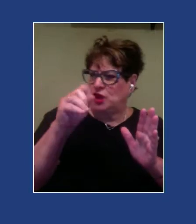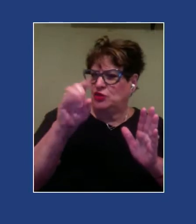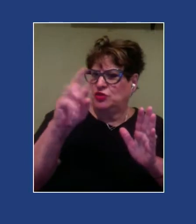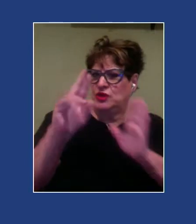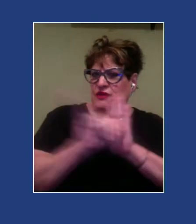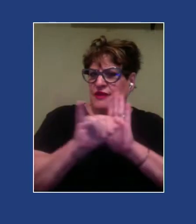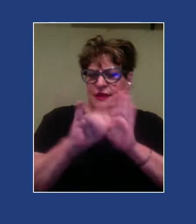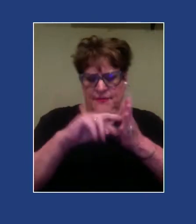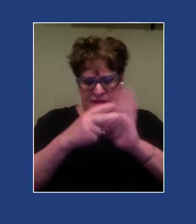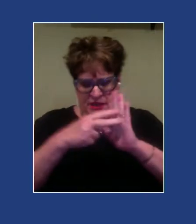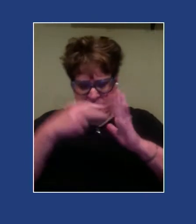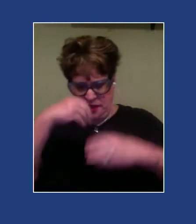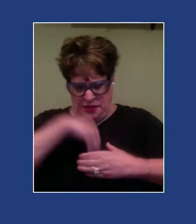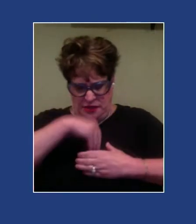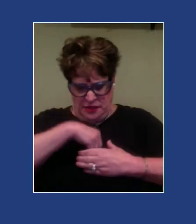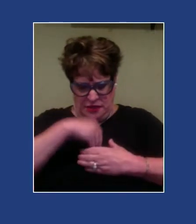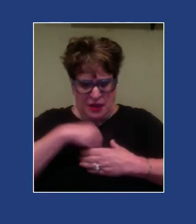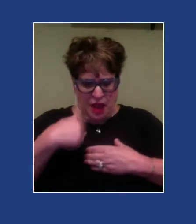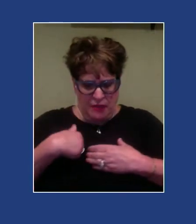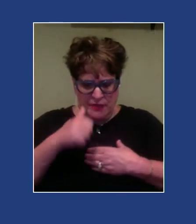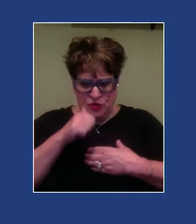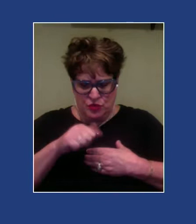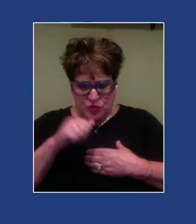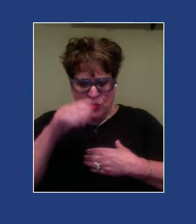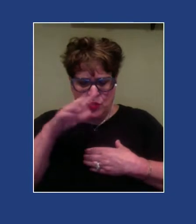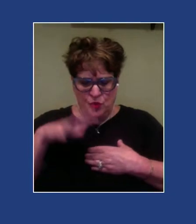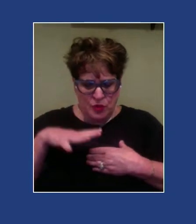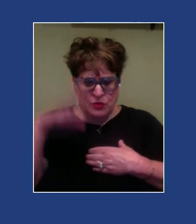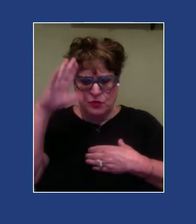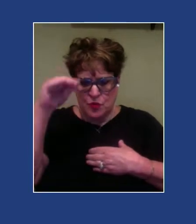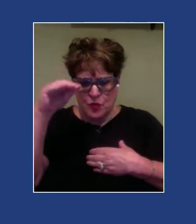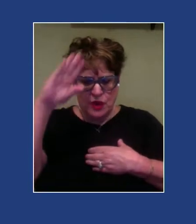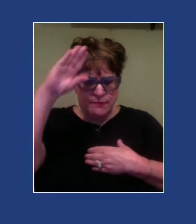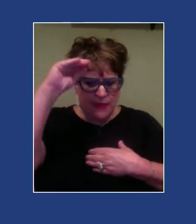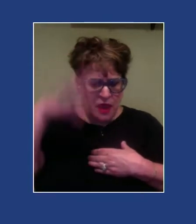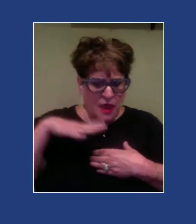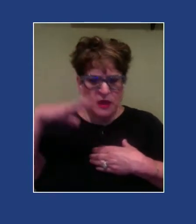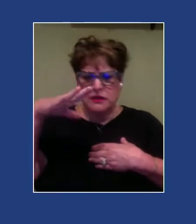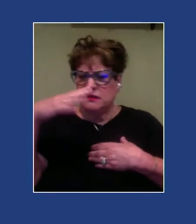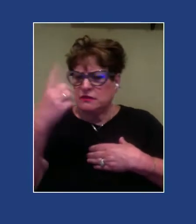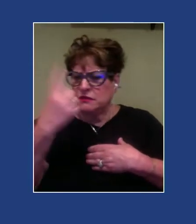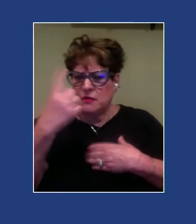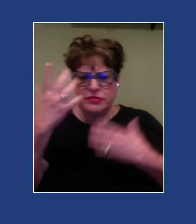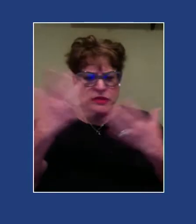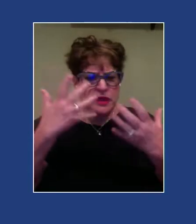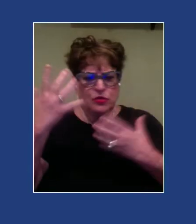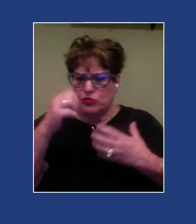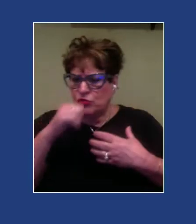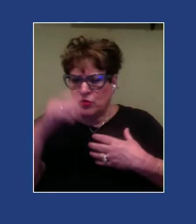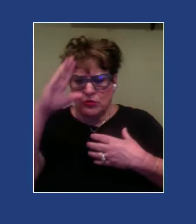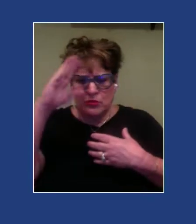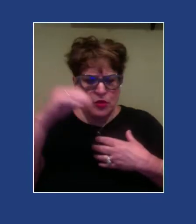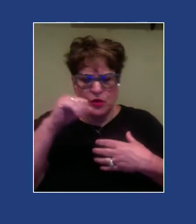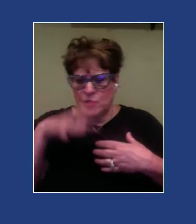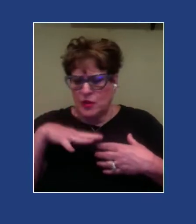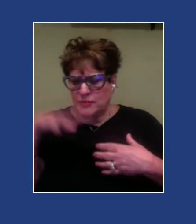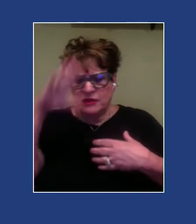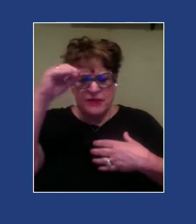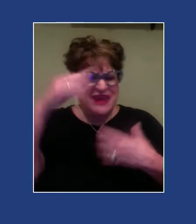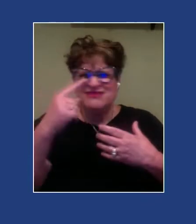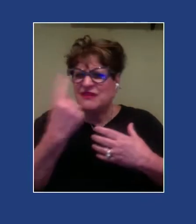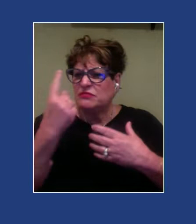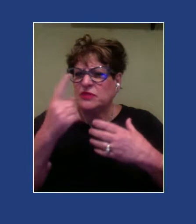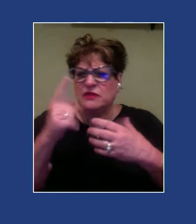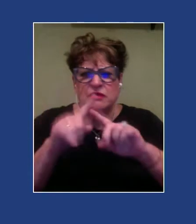inner sense of being a girl, woman, boy, man, something beyond girl, boy, or woman, man, or having